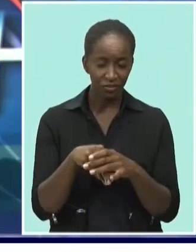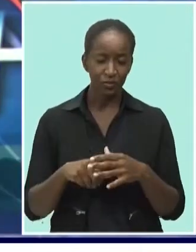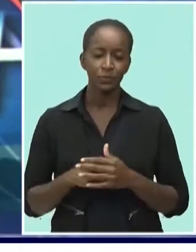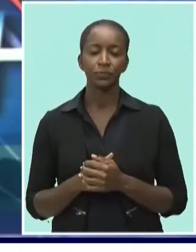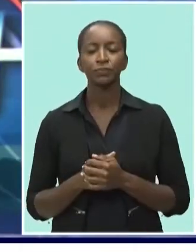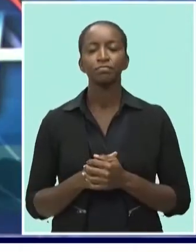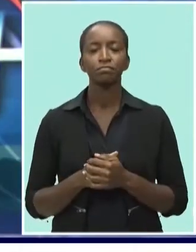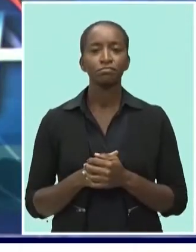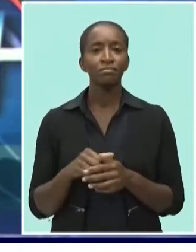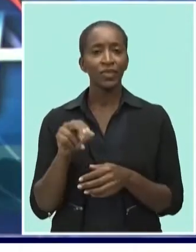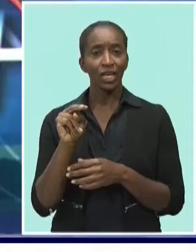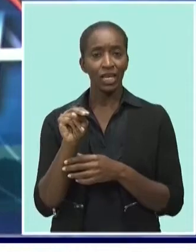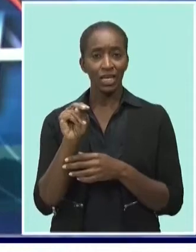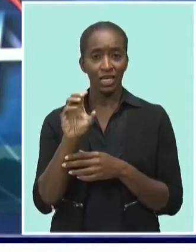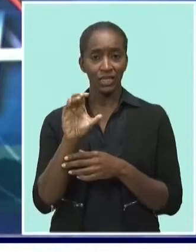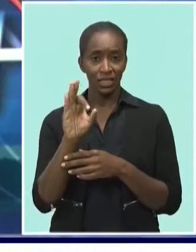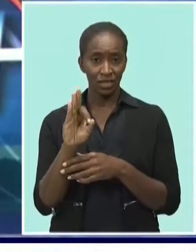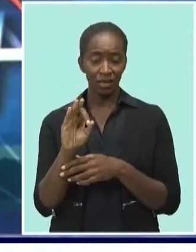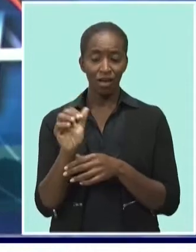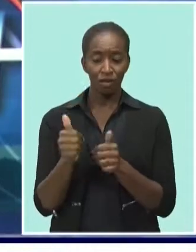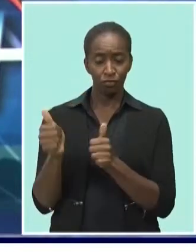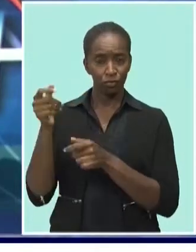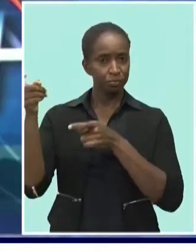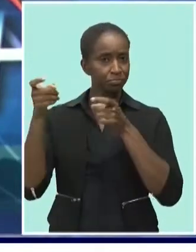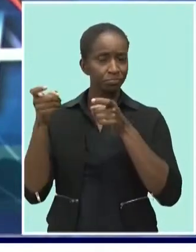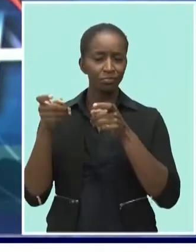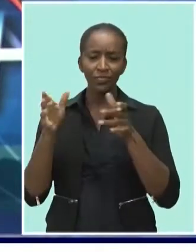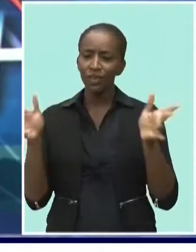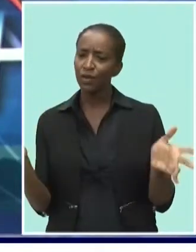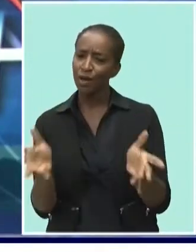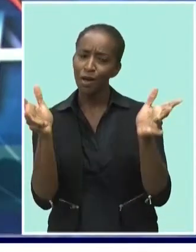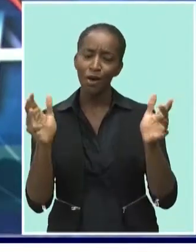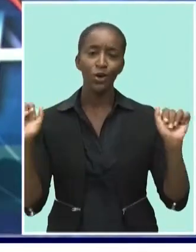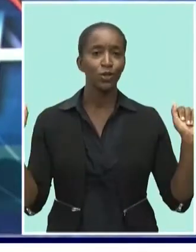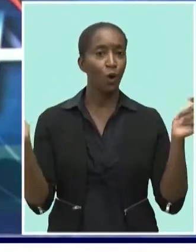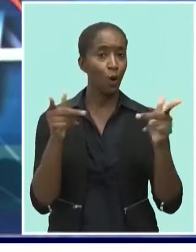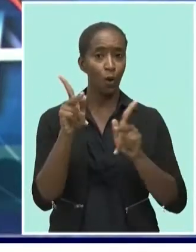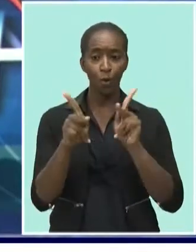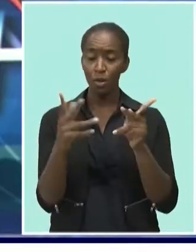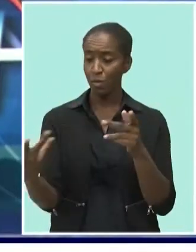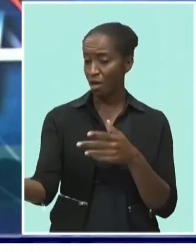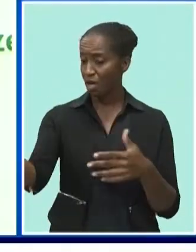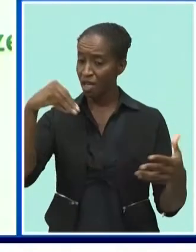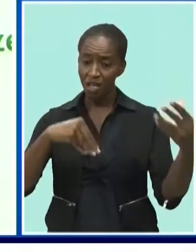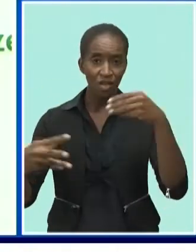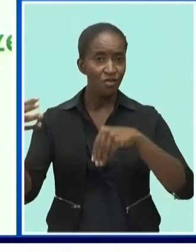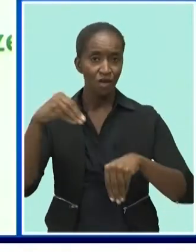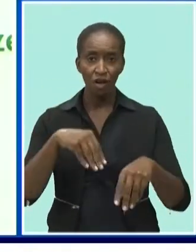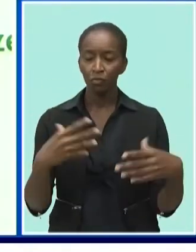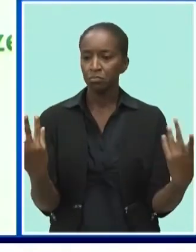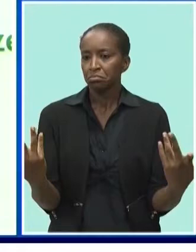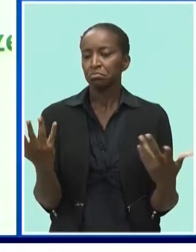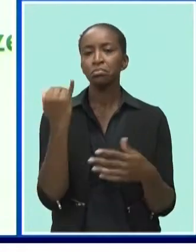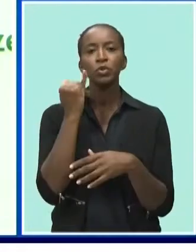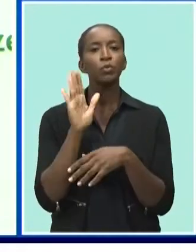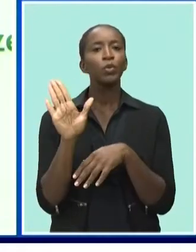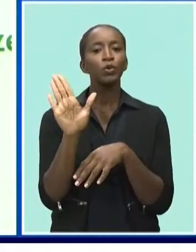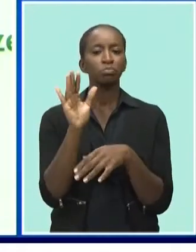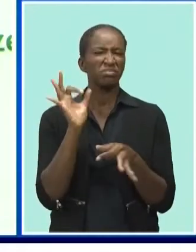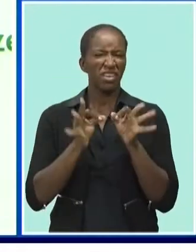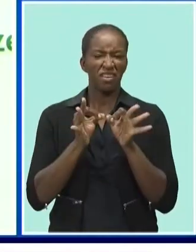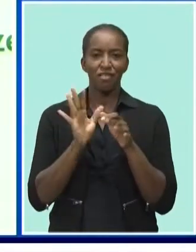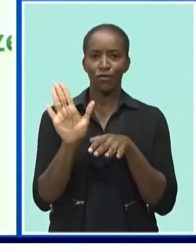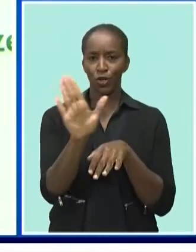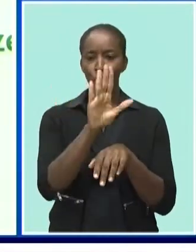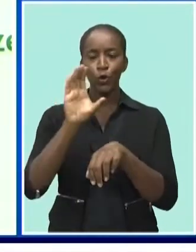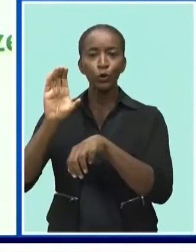all Barbadians to get involved in the festival in whatever way they wish to. If your church gets together and has a crop over event,